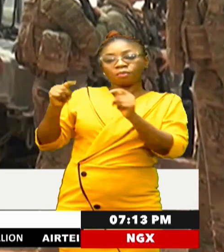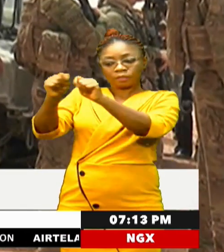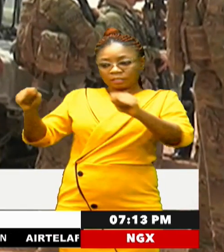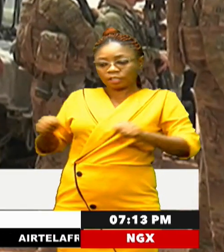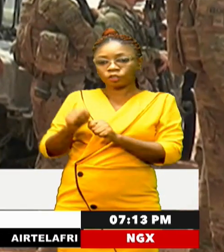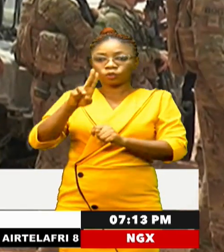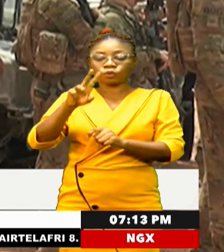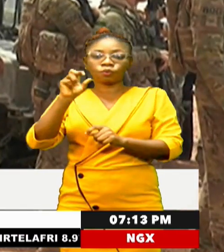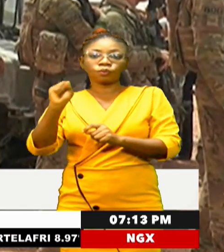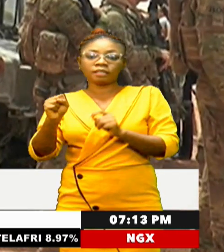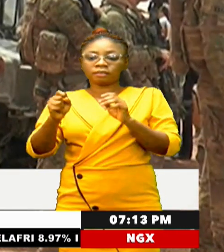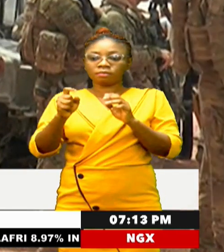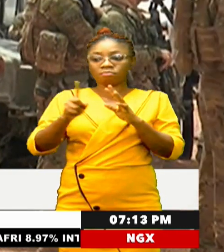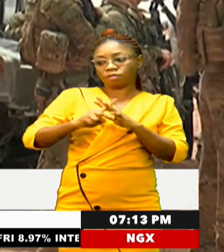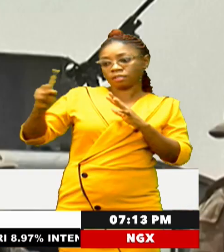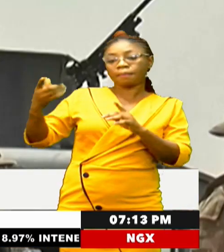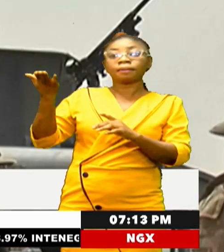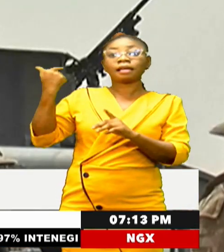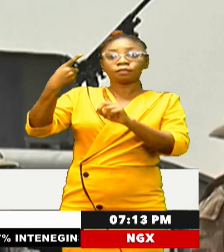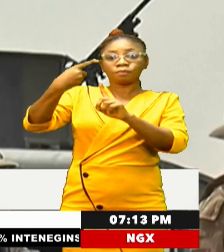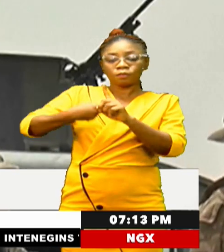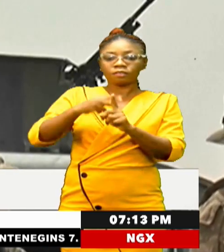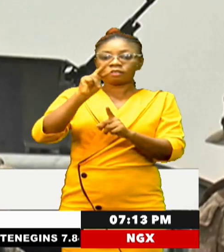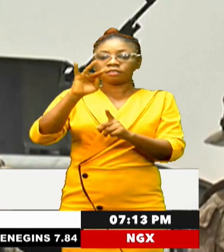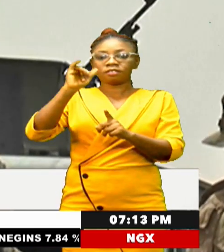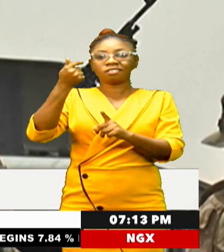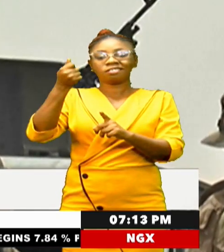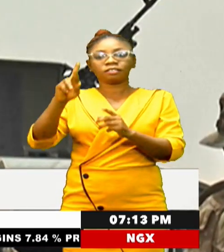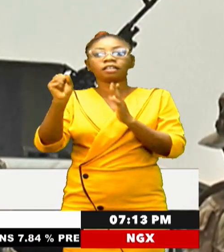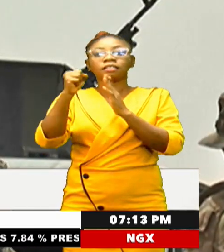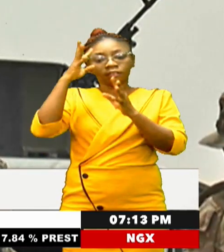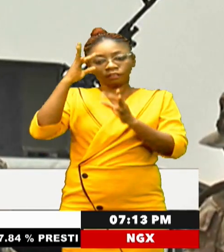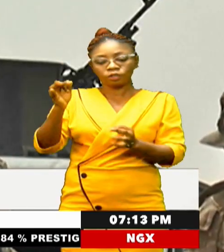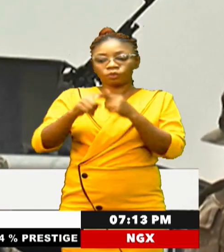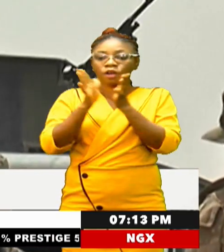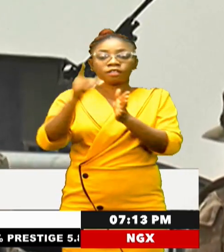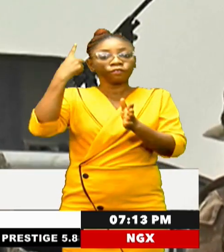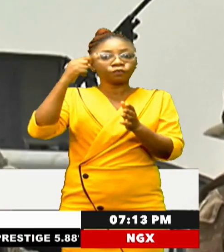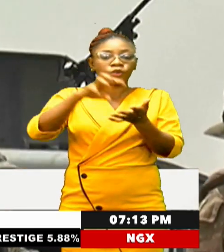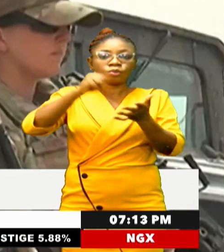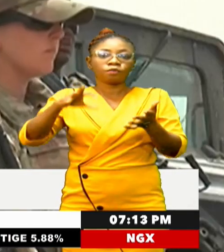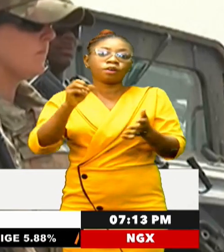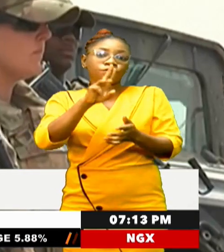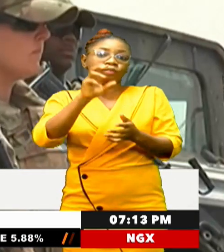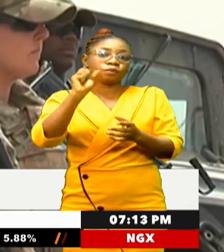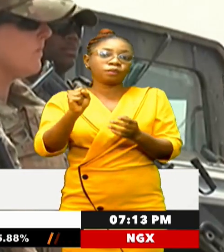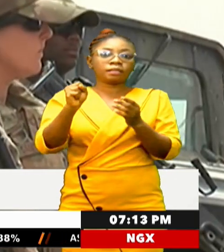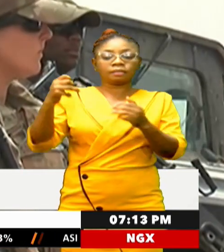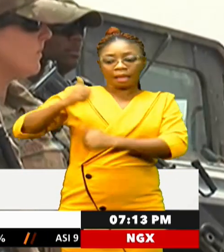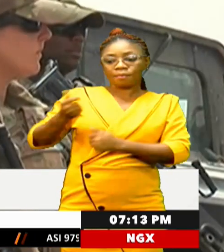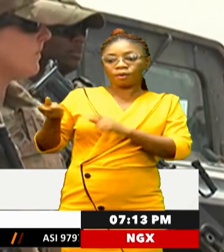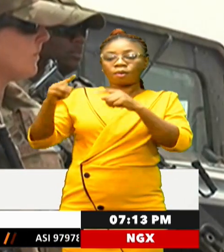of Air Base 101 last month. Niger's decision to ask for the removal of U.S. troops came after a meeting in Niamey